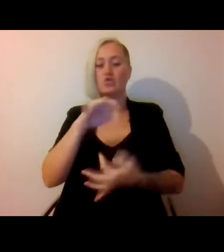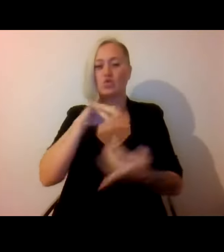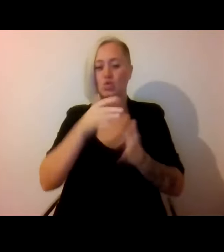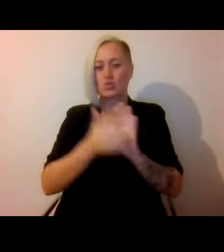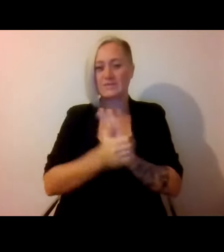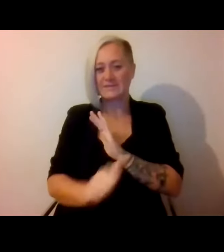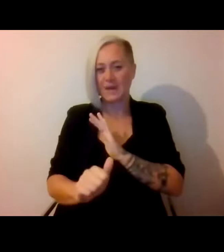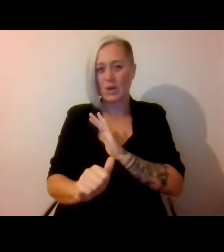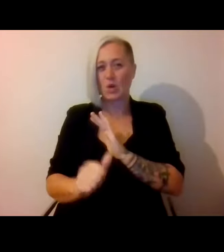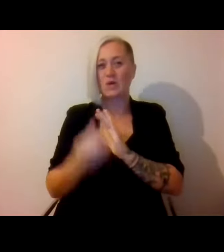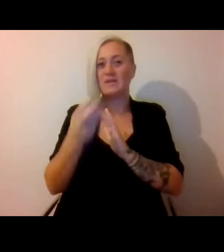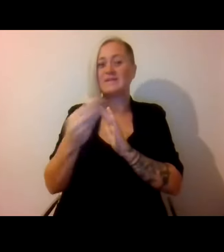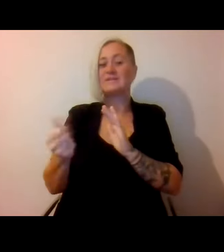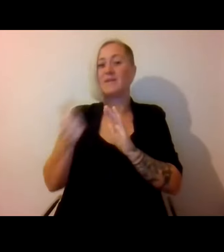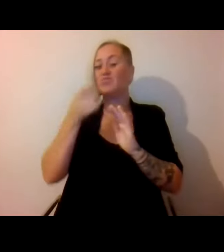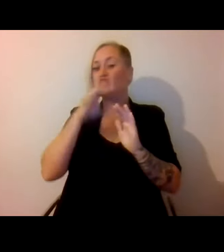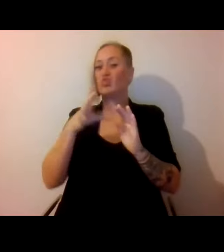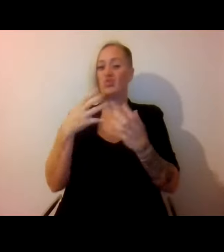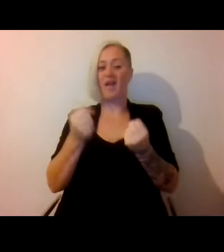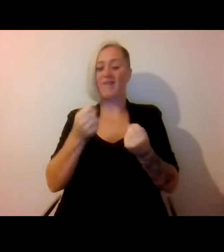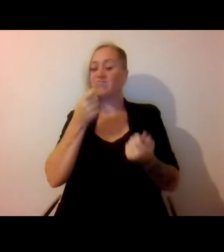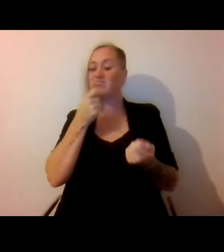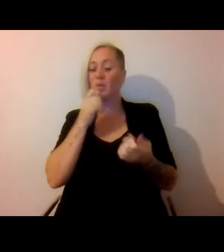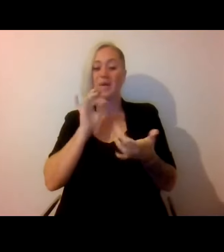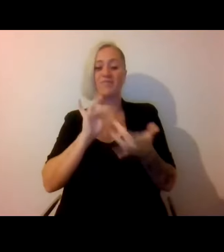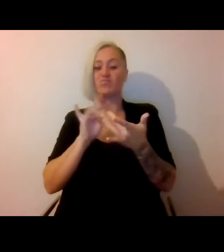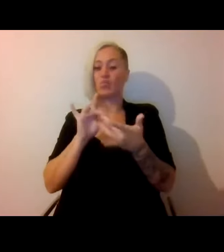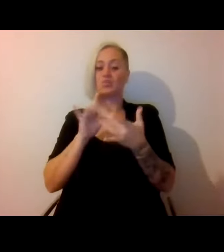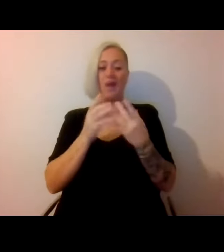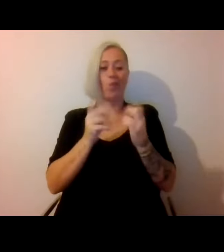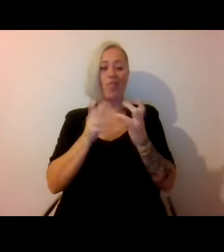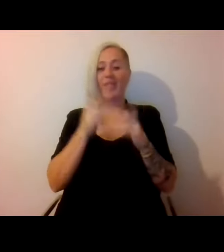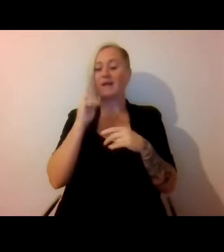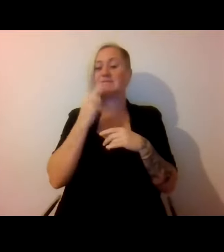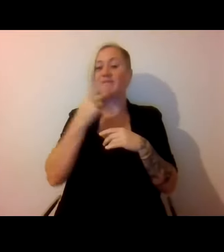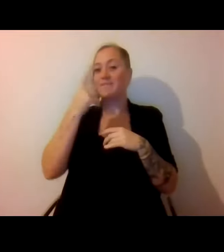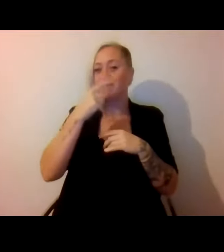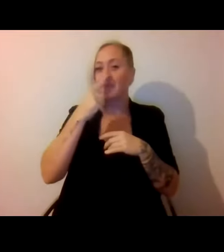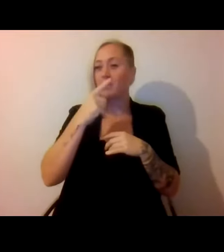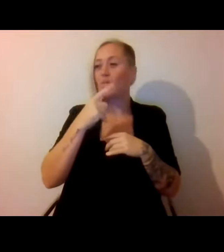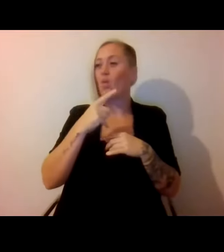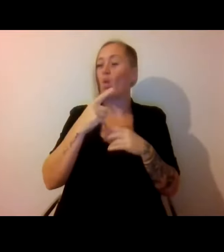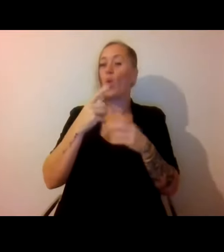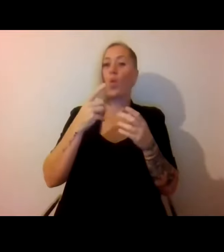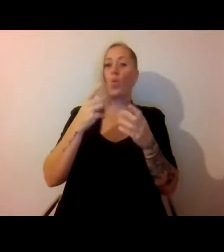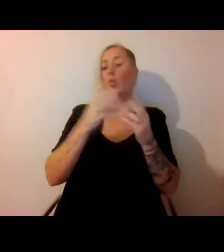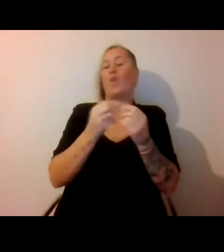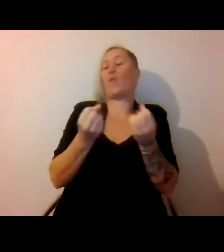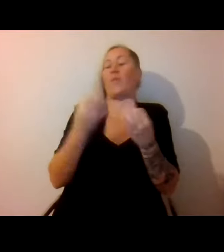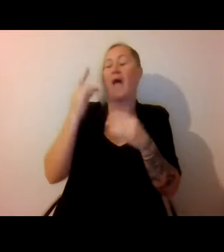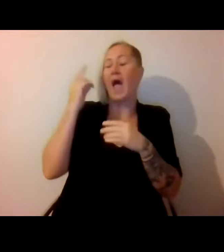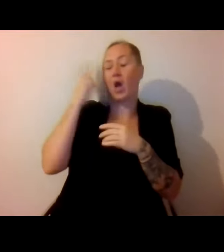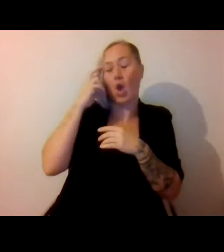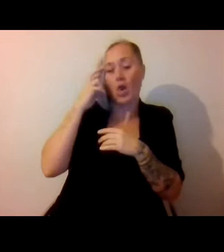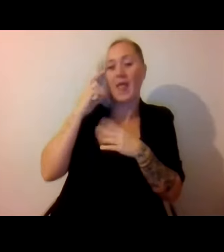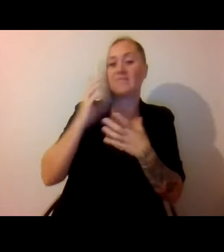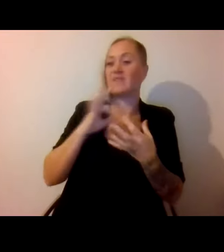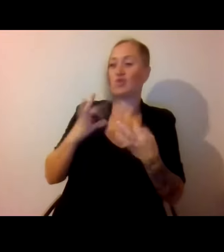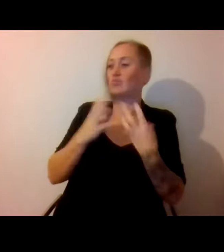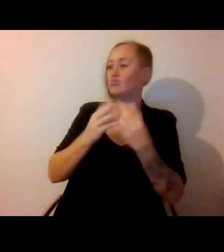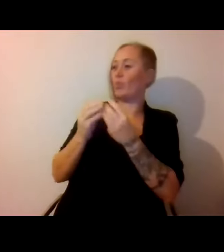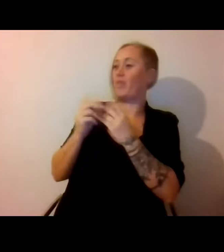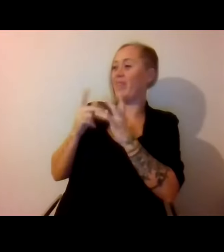children had little contact with other deaf children with or without cochlear implants, despite parents and teachers